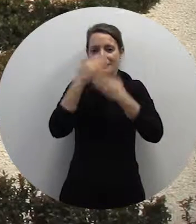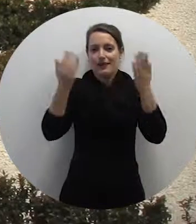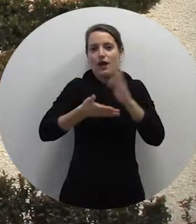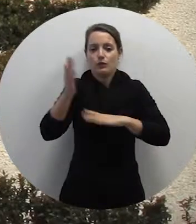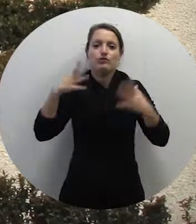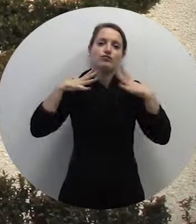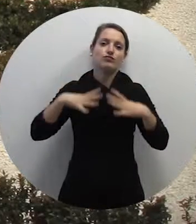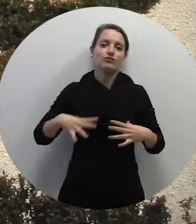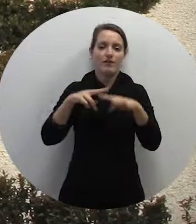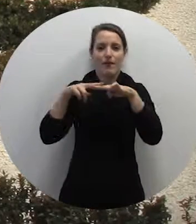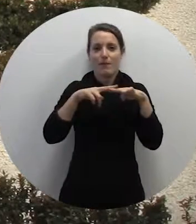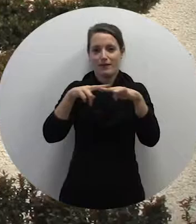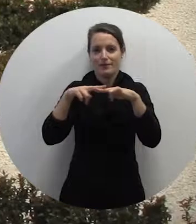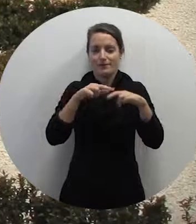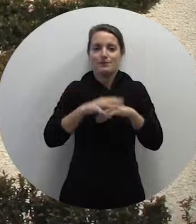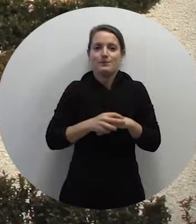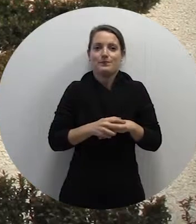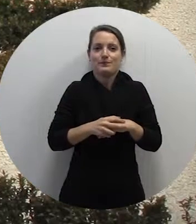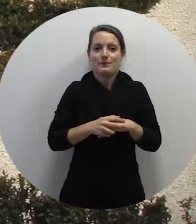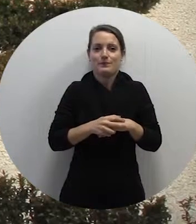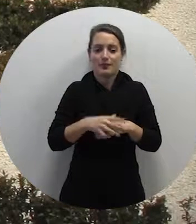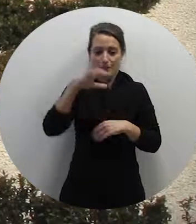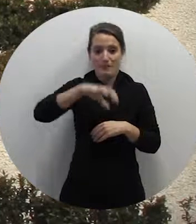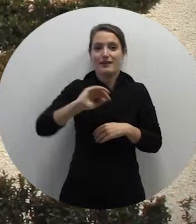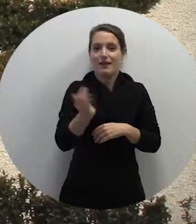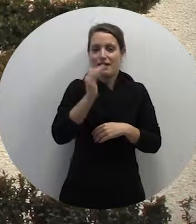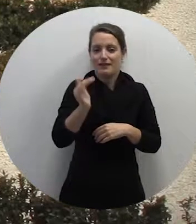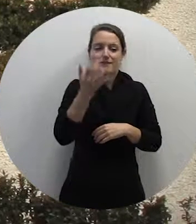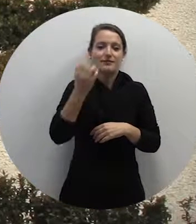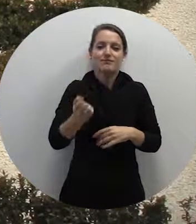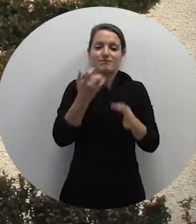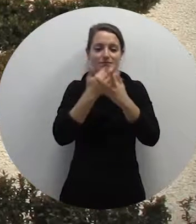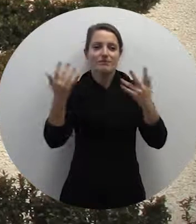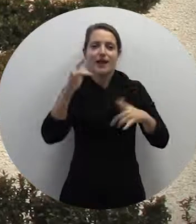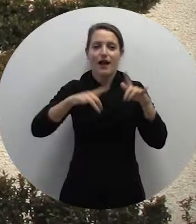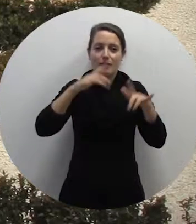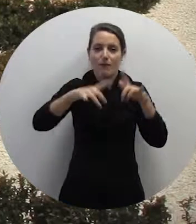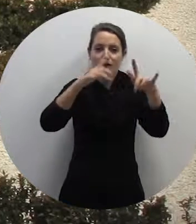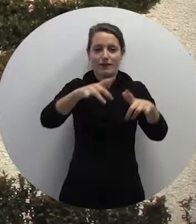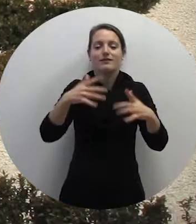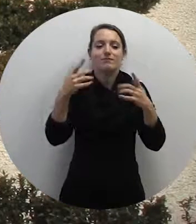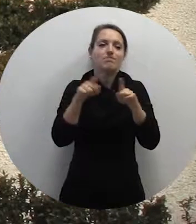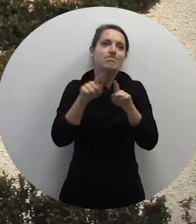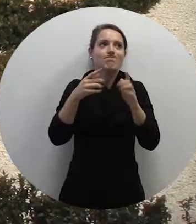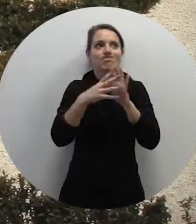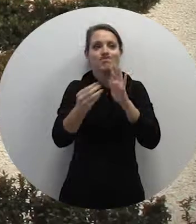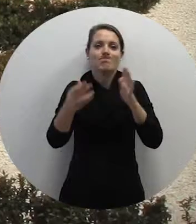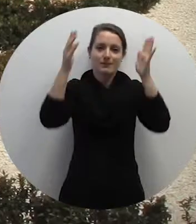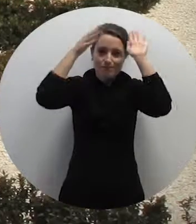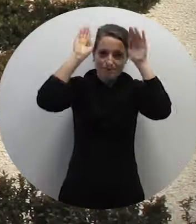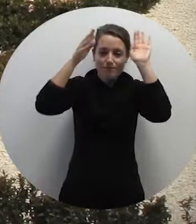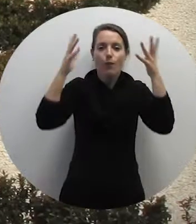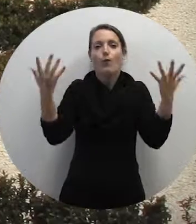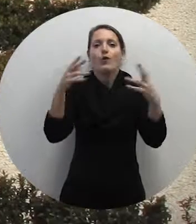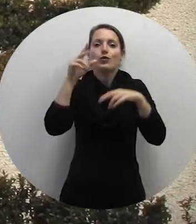cafeteria, restaurant for adults. The garden is home to several animals such as emus and donkeys.